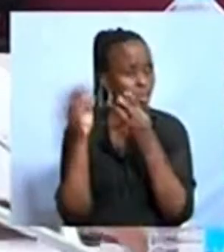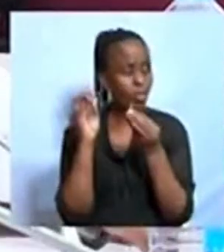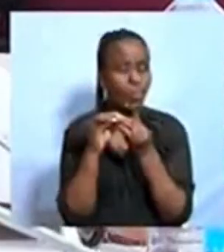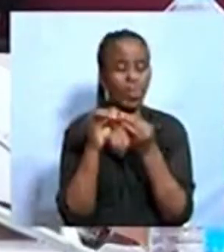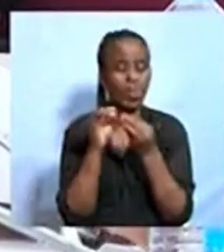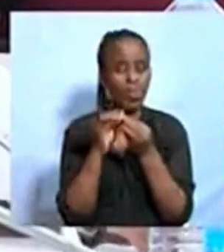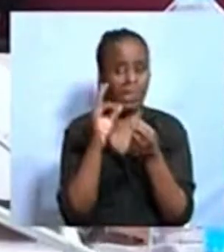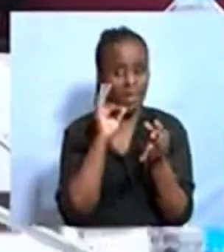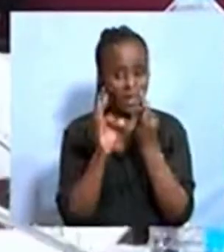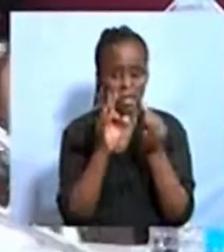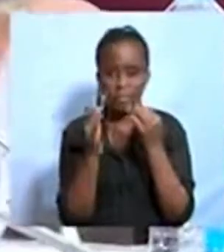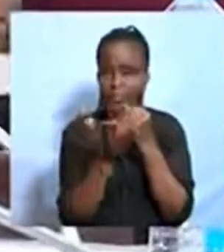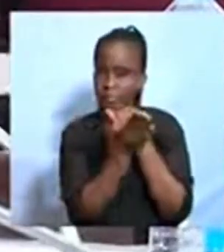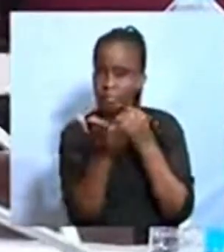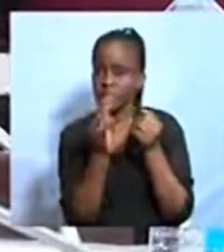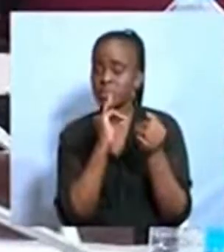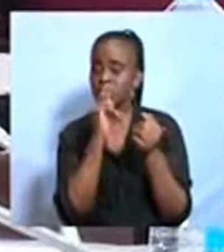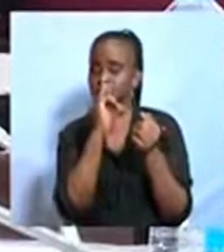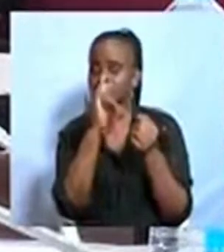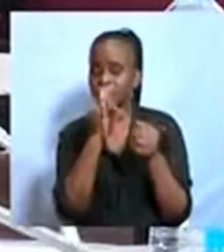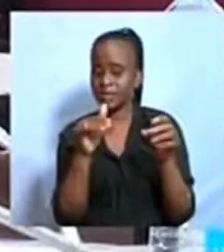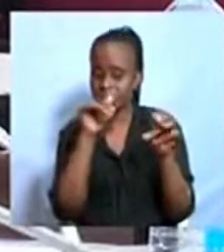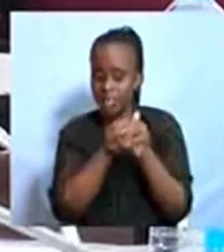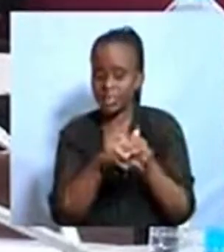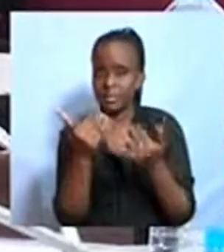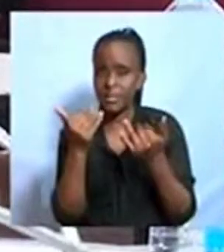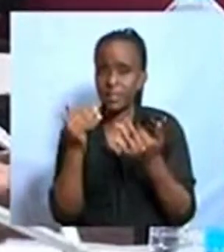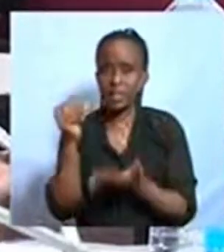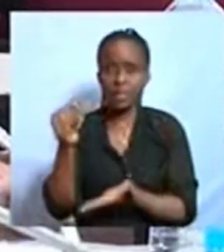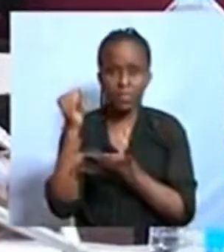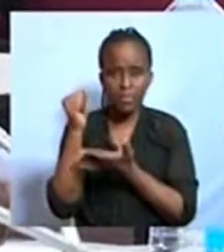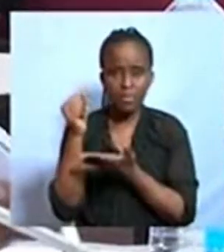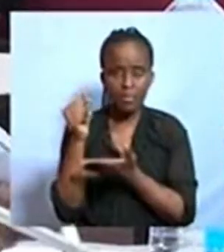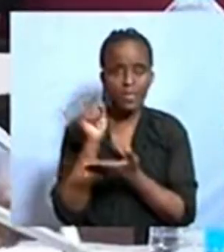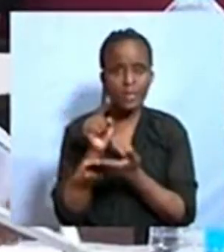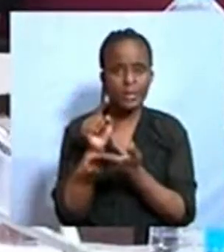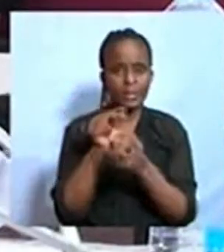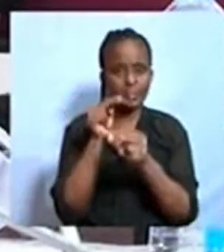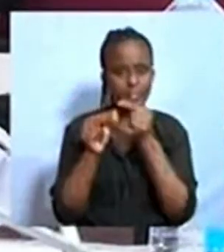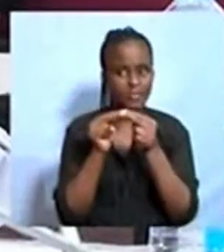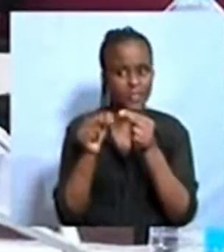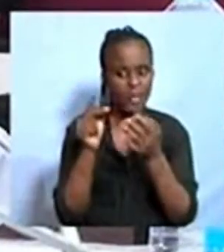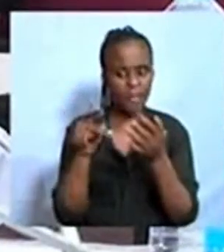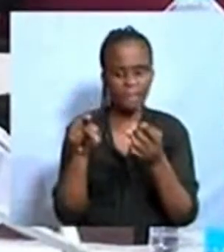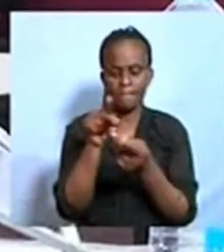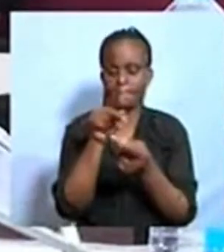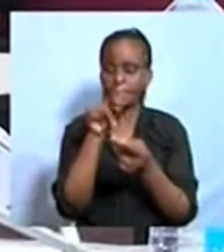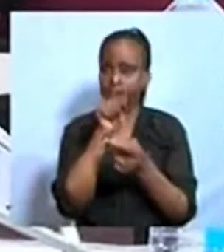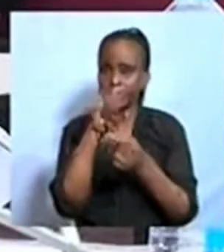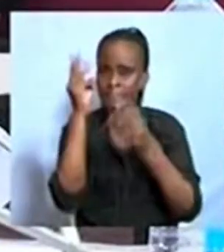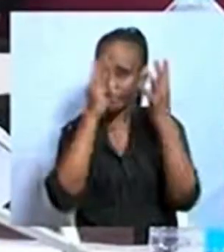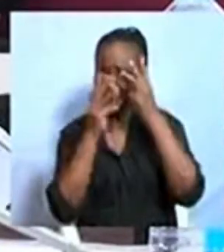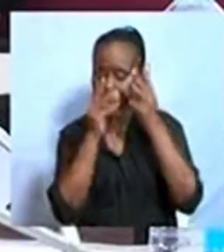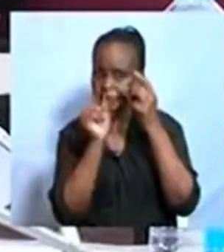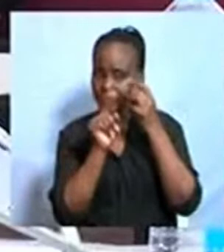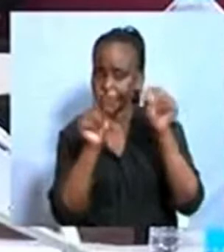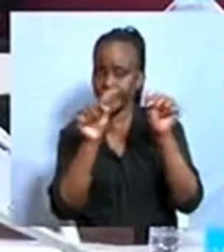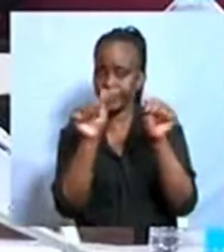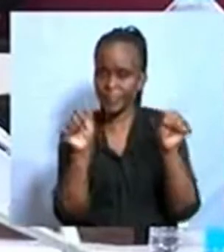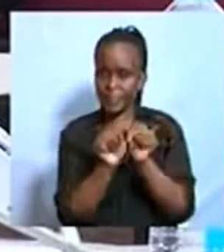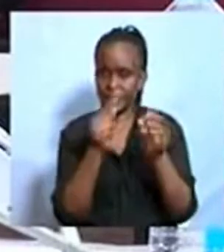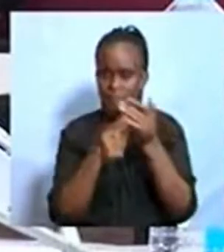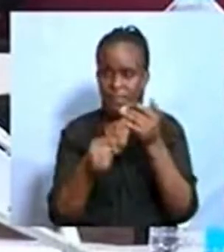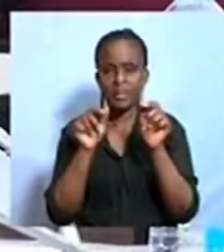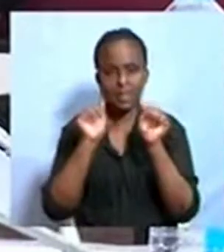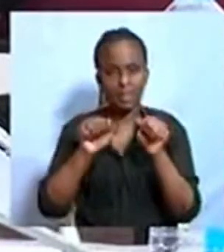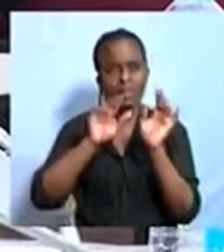if these have not really been covered in the current budget, the primary concern is that these are the areas that then are left